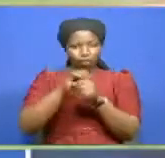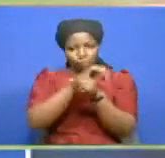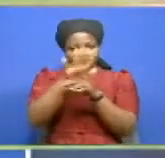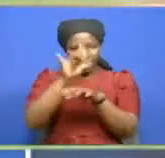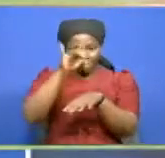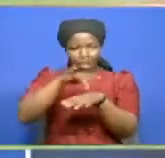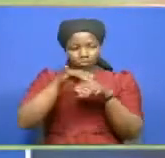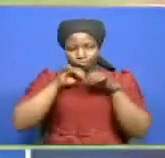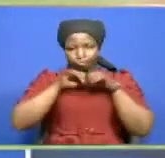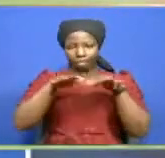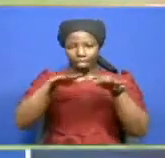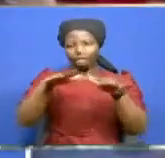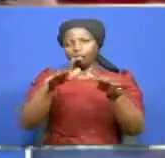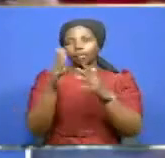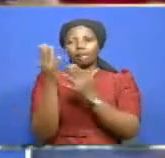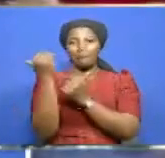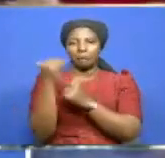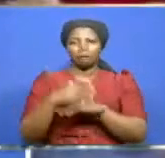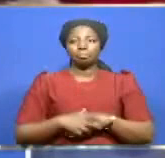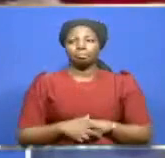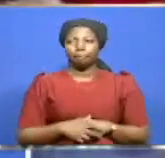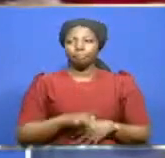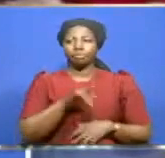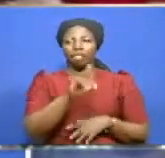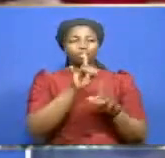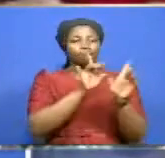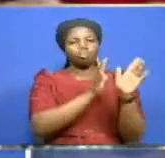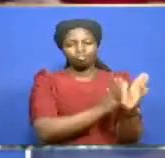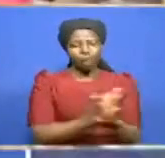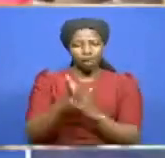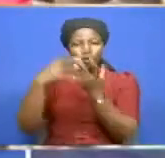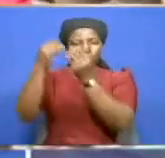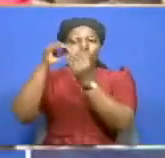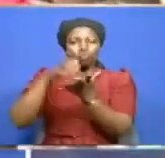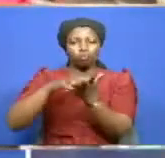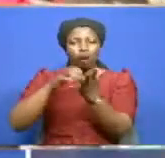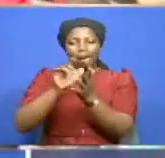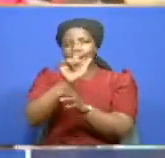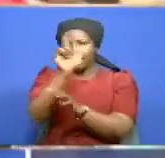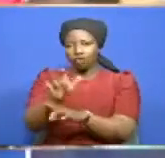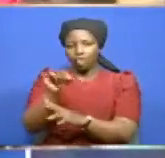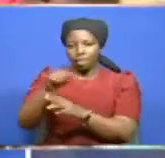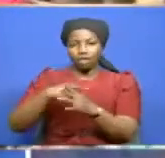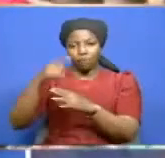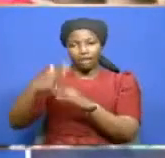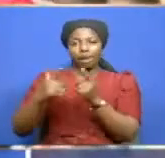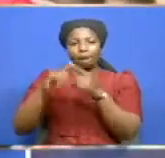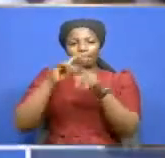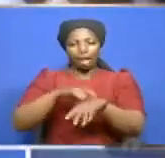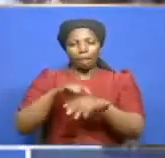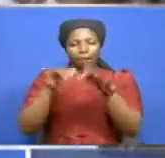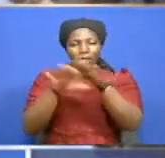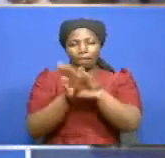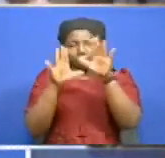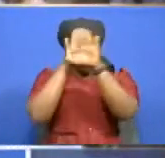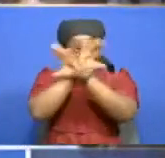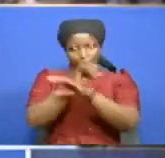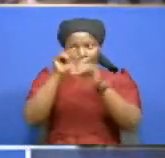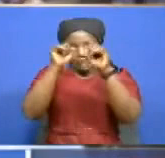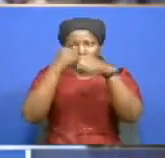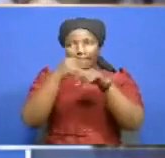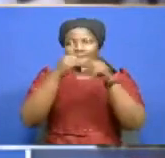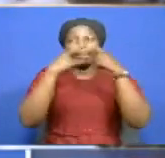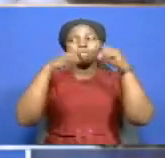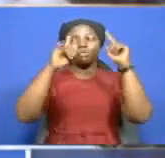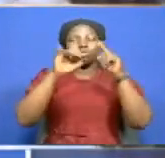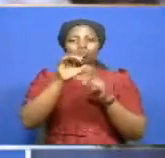been scheduled to tour the Ukambani region this weekend, but even as the Deputy President made the announcement, ODM leader